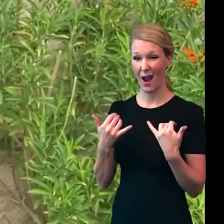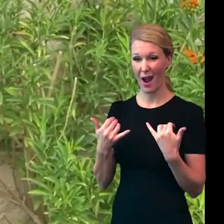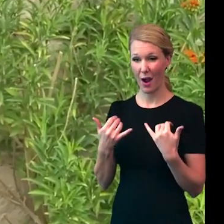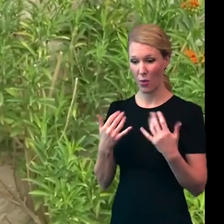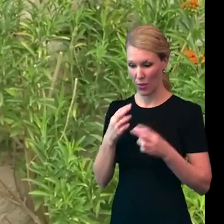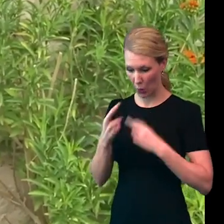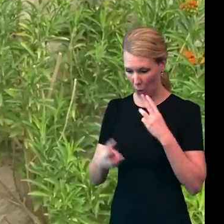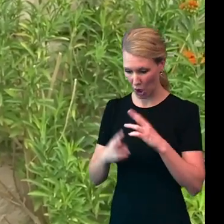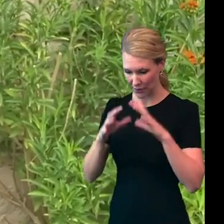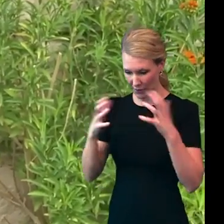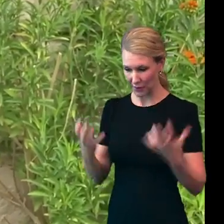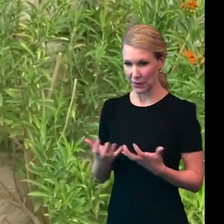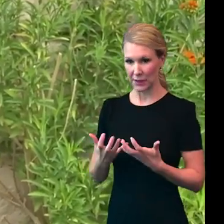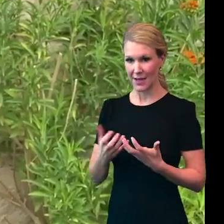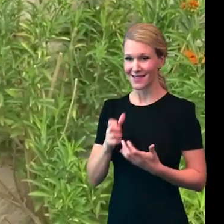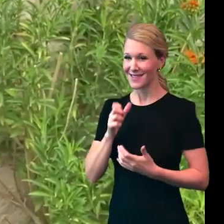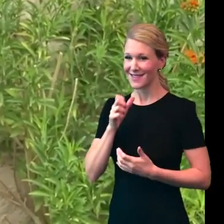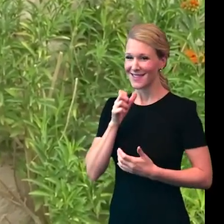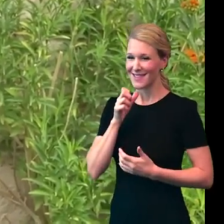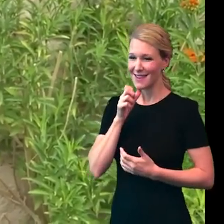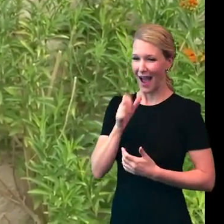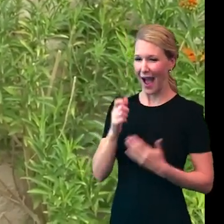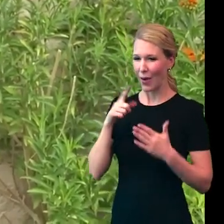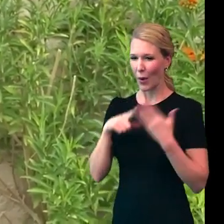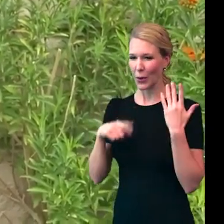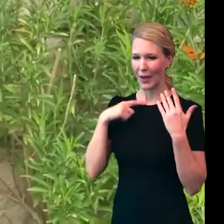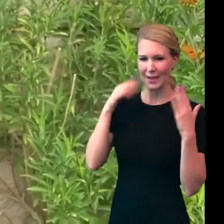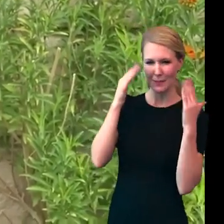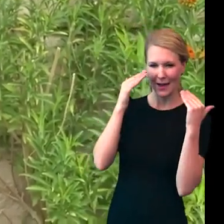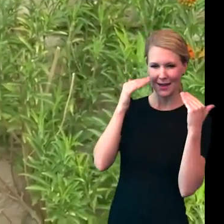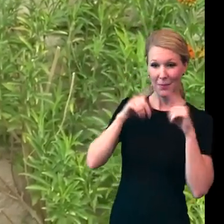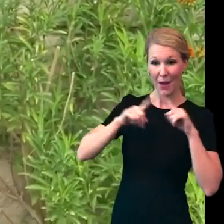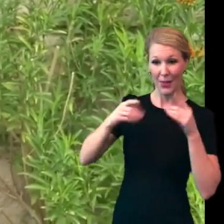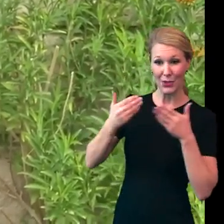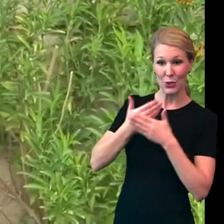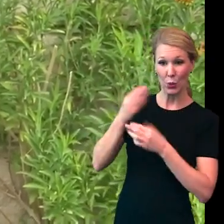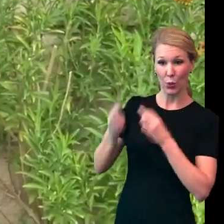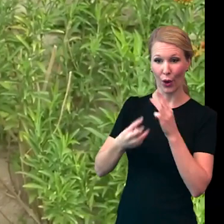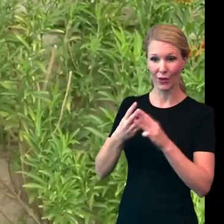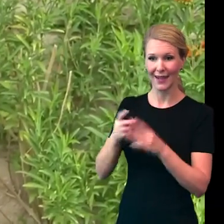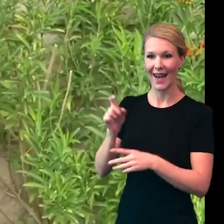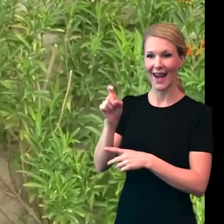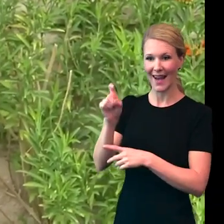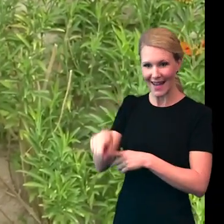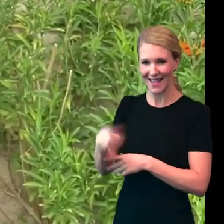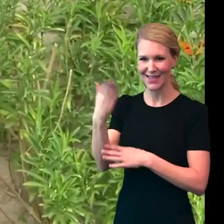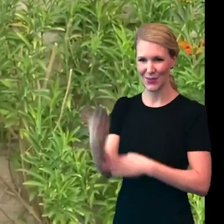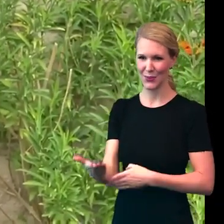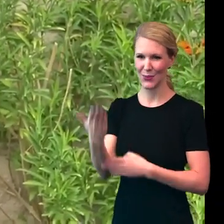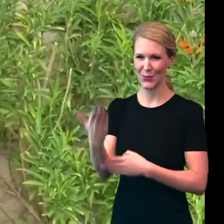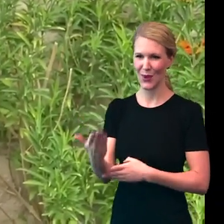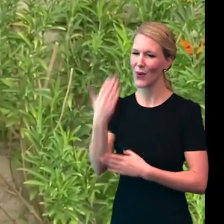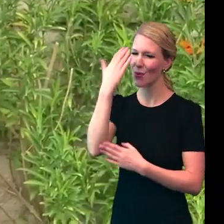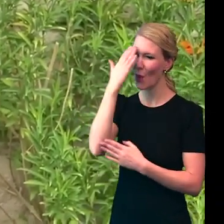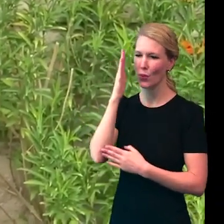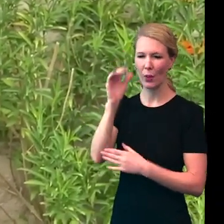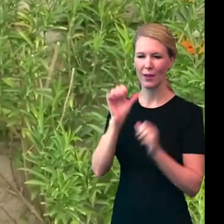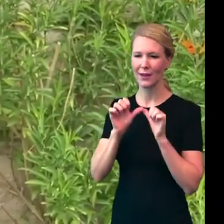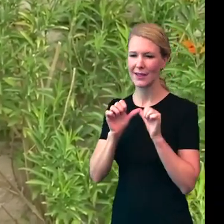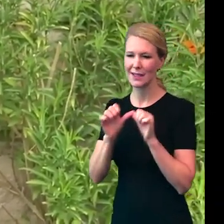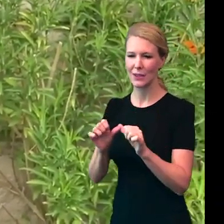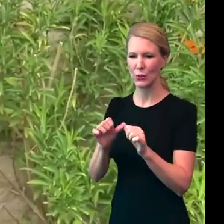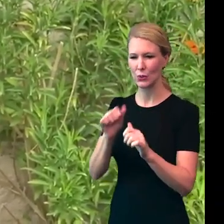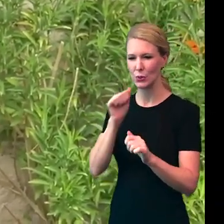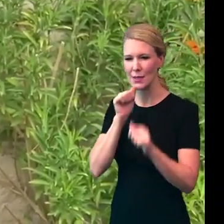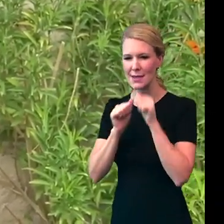completely different from what you had expected originally, but this new world is one that needs you. We know you will continue to persist and strive for